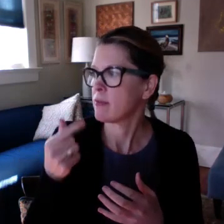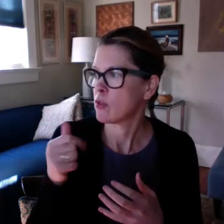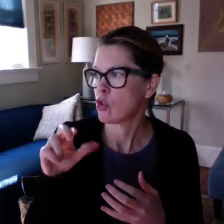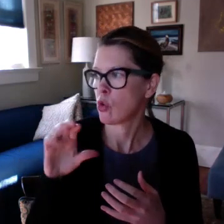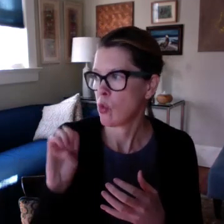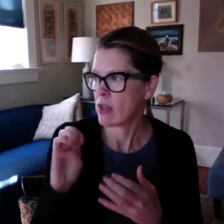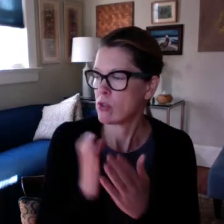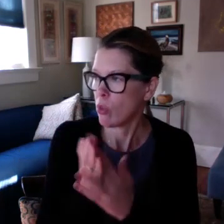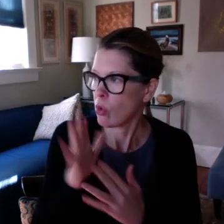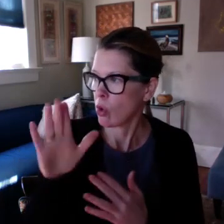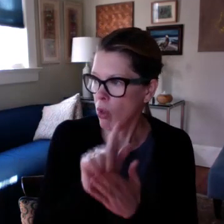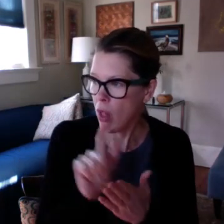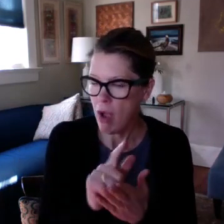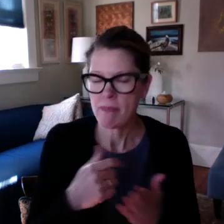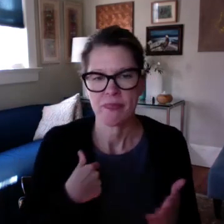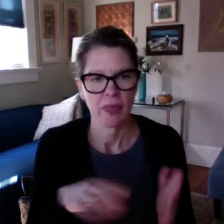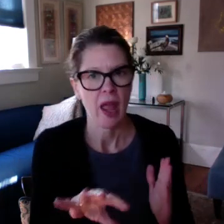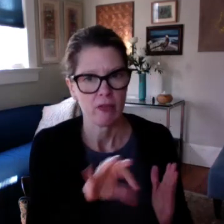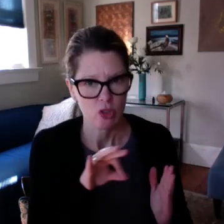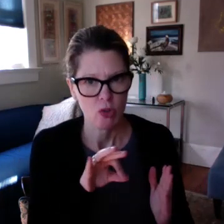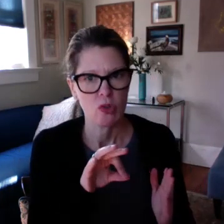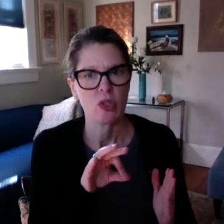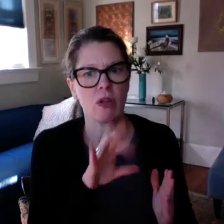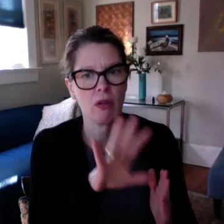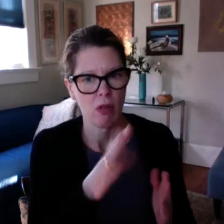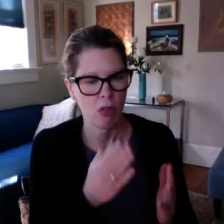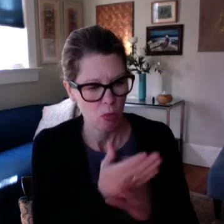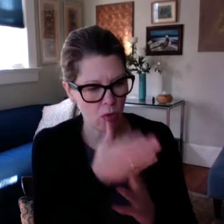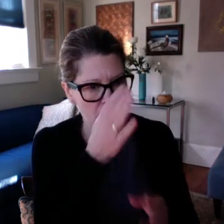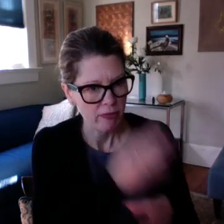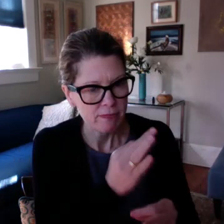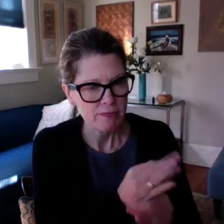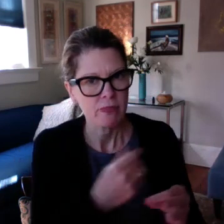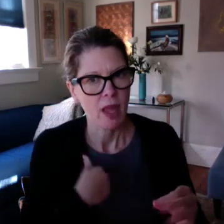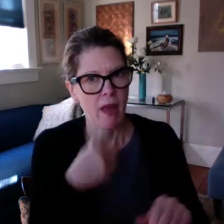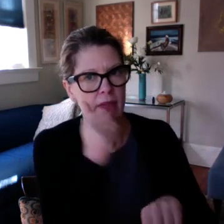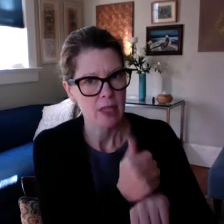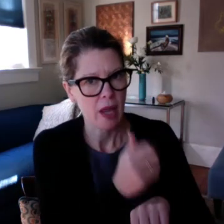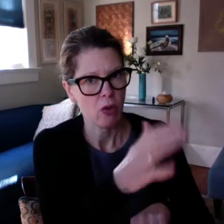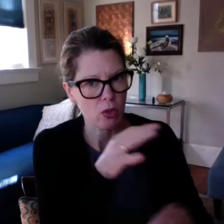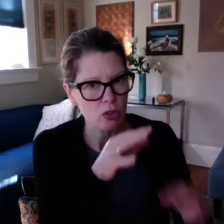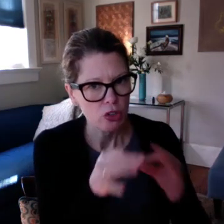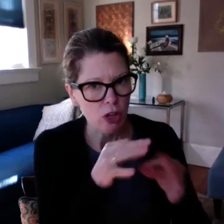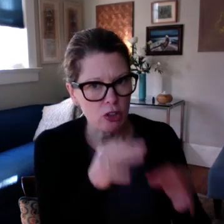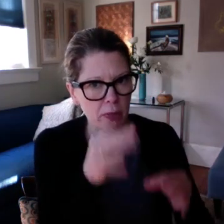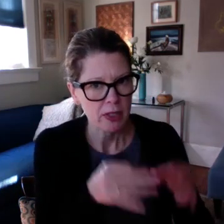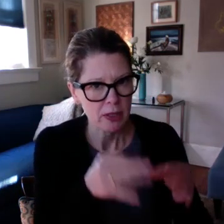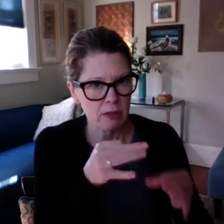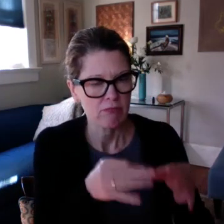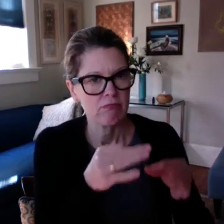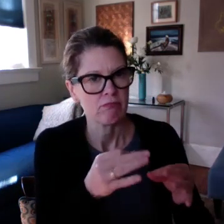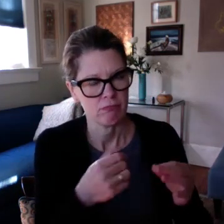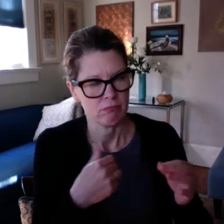of faithfulness. I have set your judgments before me. I hold fast to your